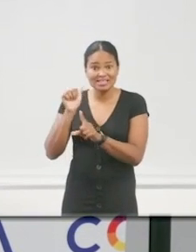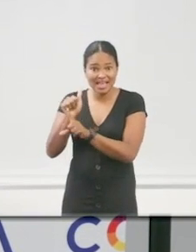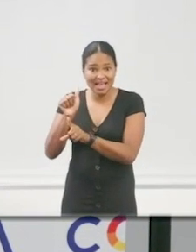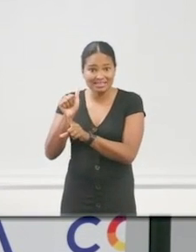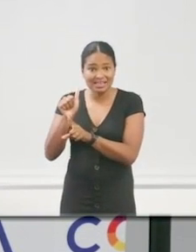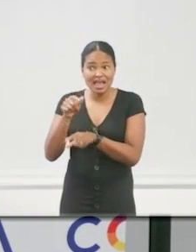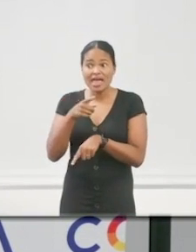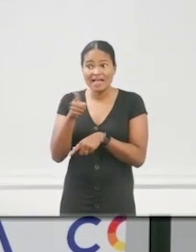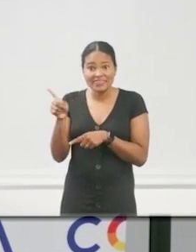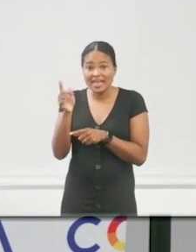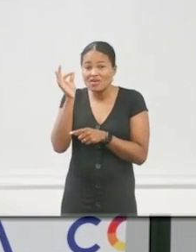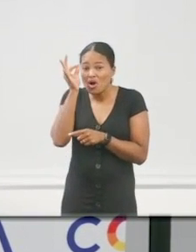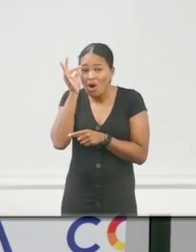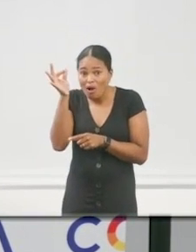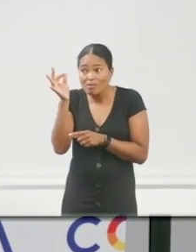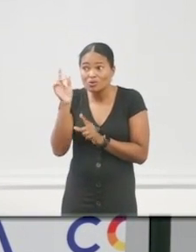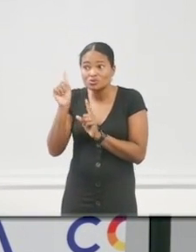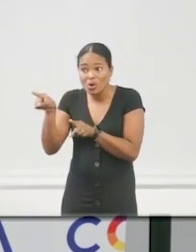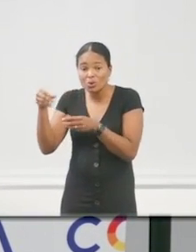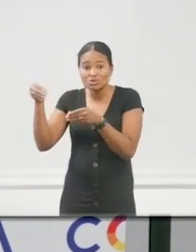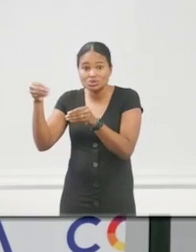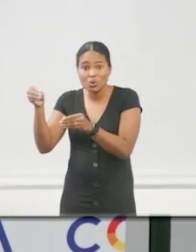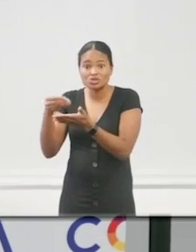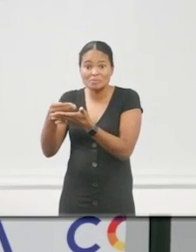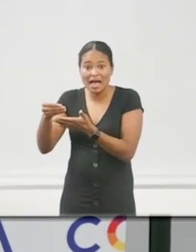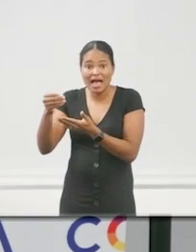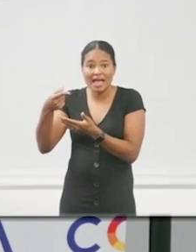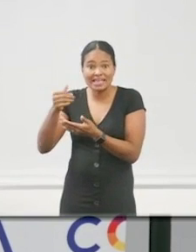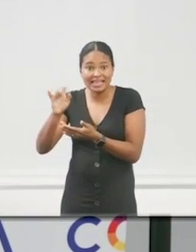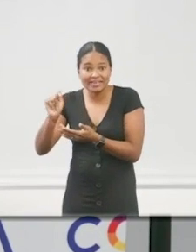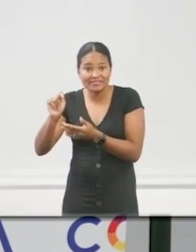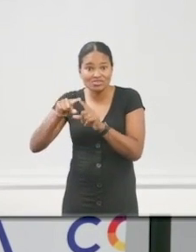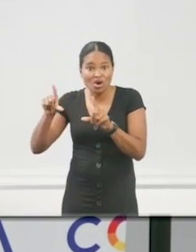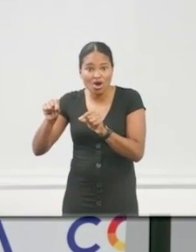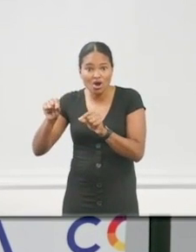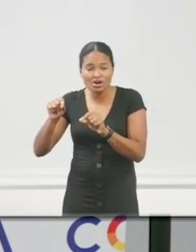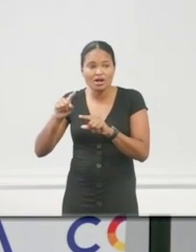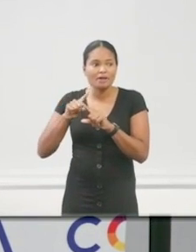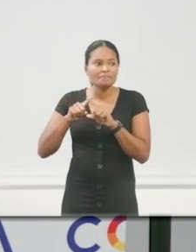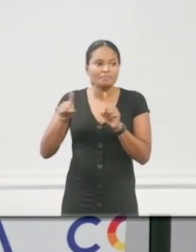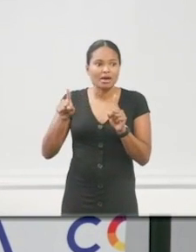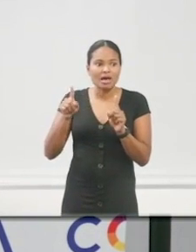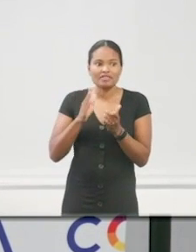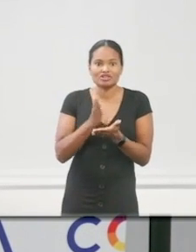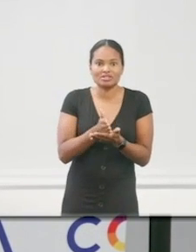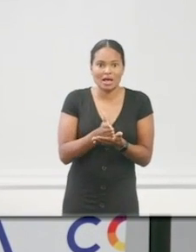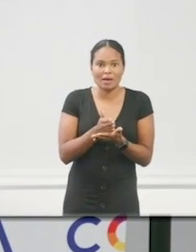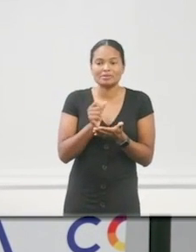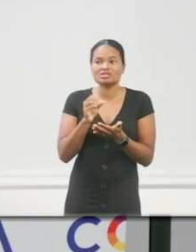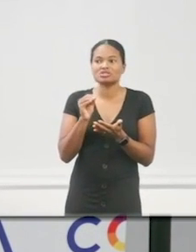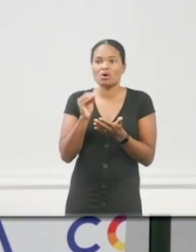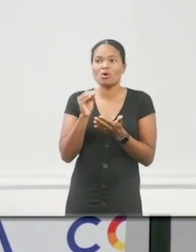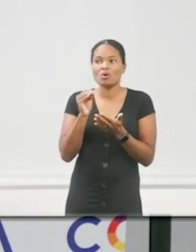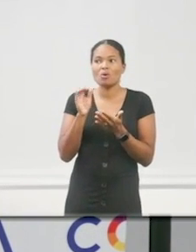have gone as close as to going to the store to get these gift cards, and they have stopped in their tracks. And so it sends them down this path